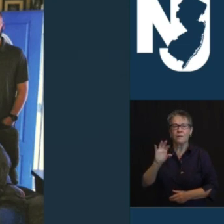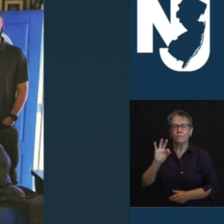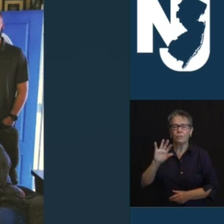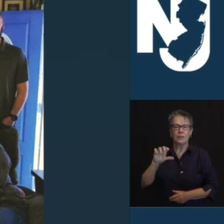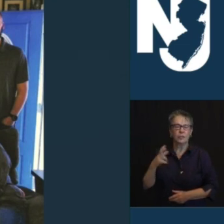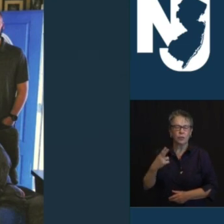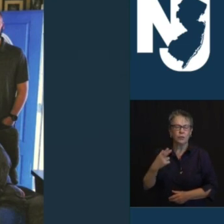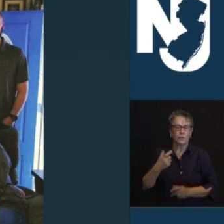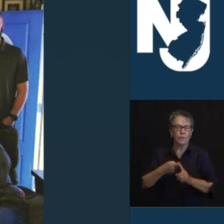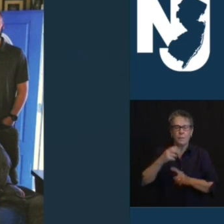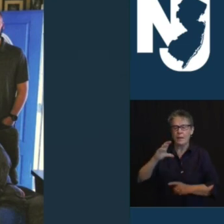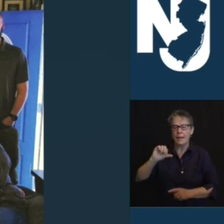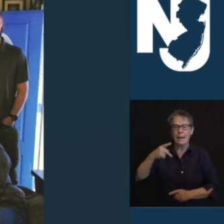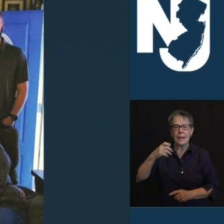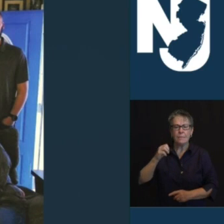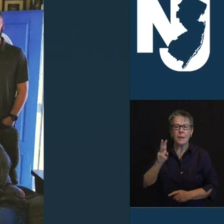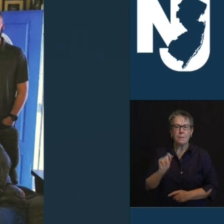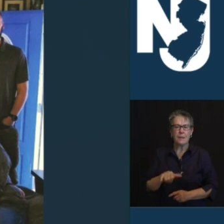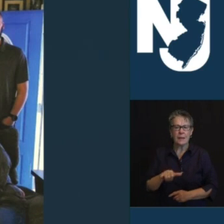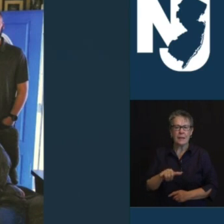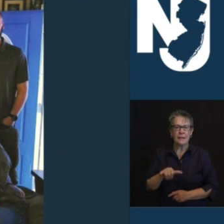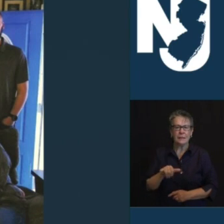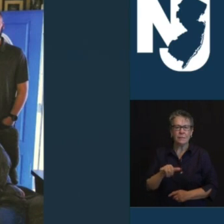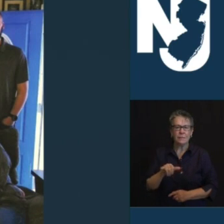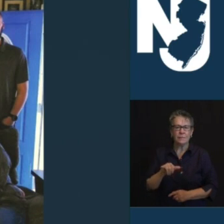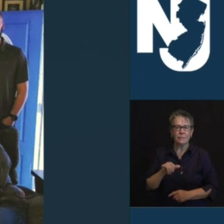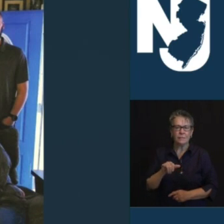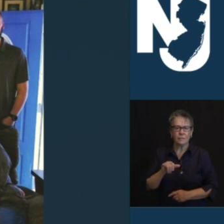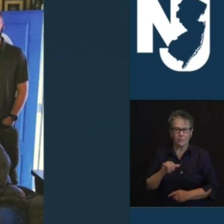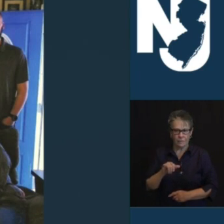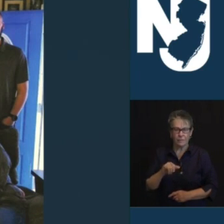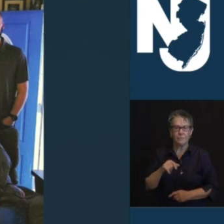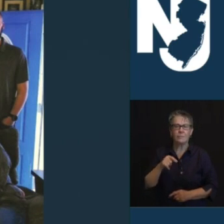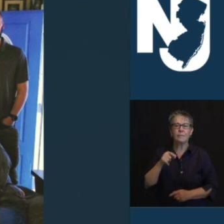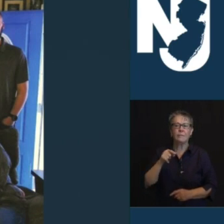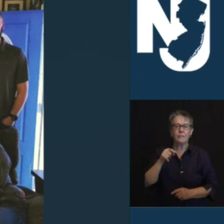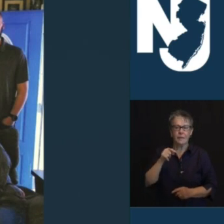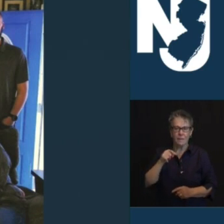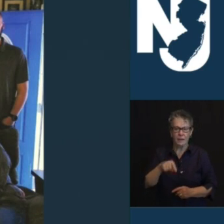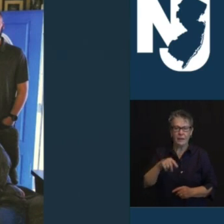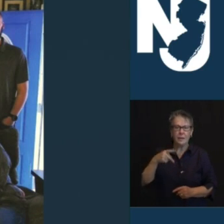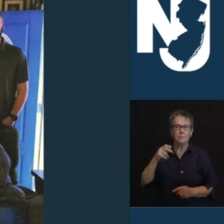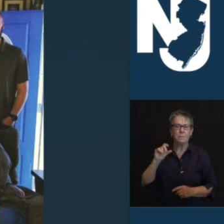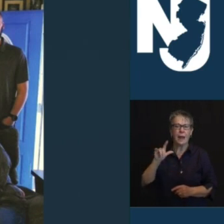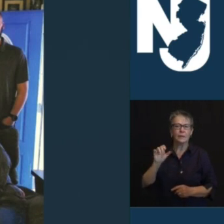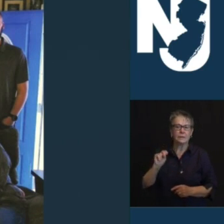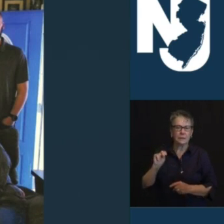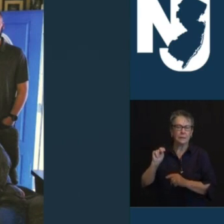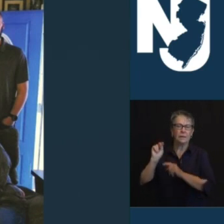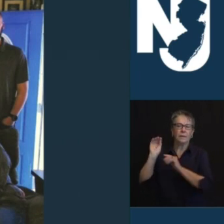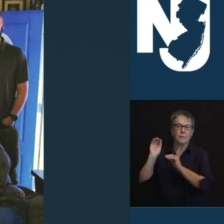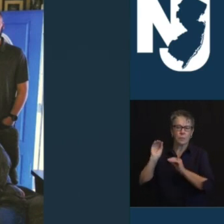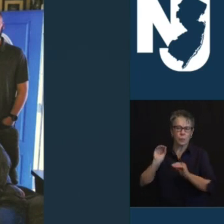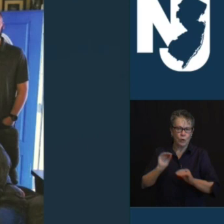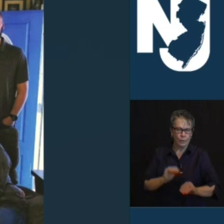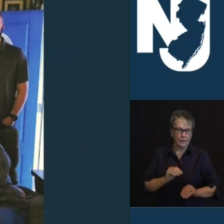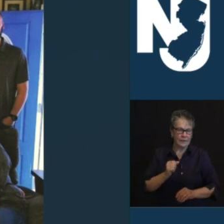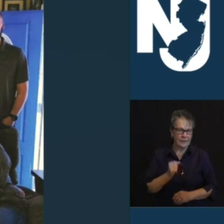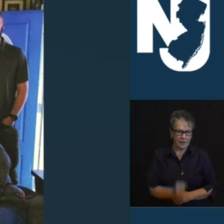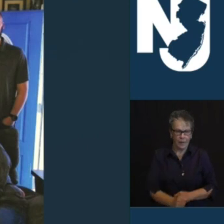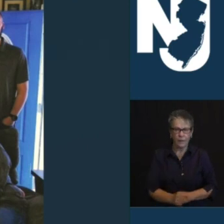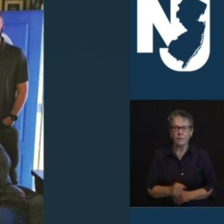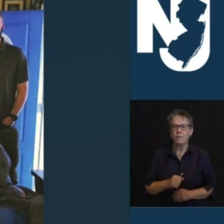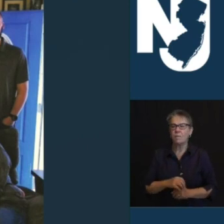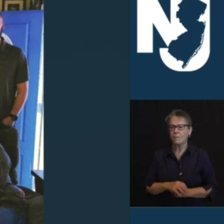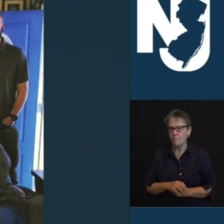of East Patterson, but he found his way to Cape May nearly 40 years ago, becoming the custodian at Middle Township School No.